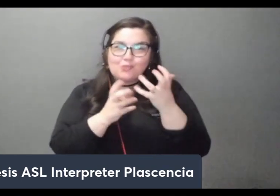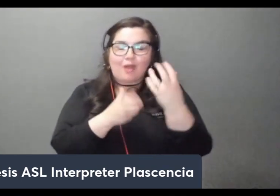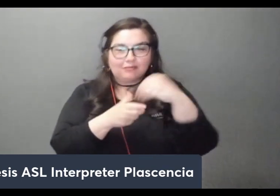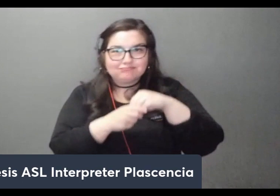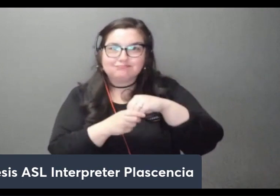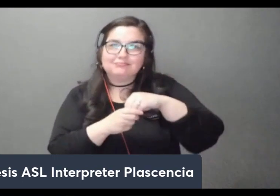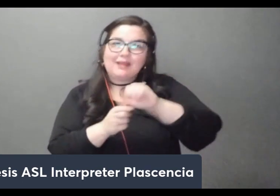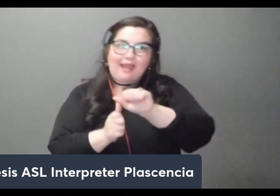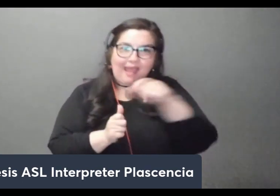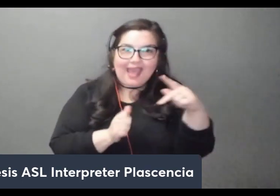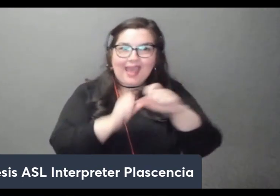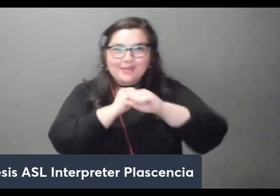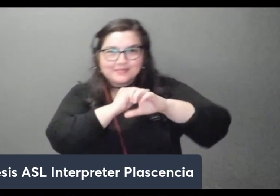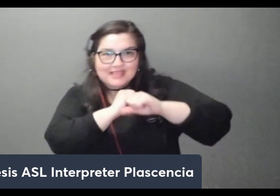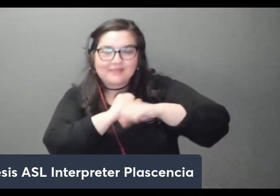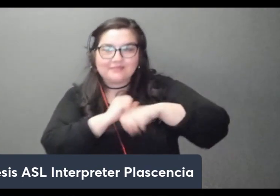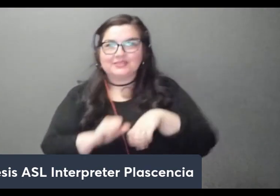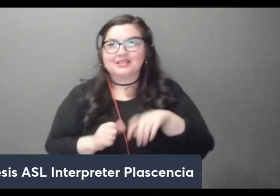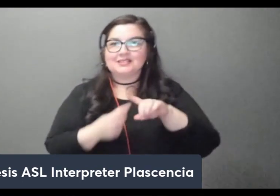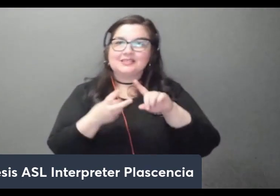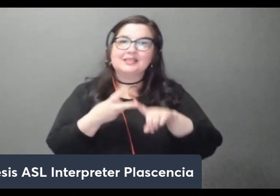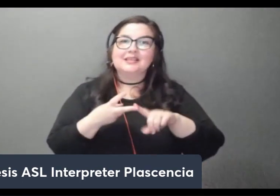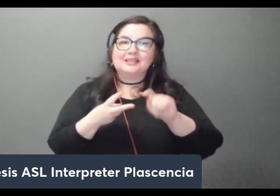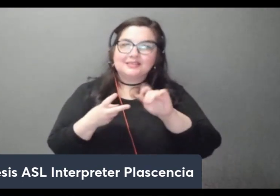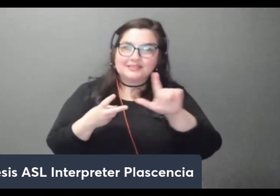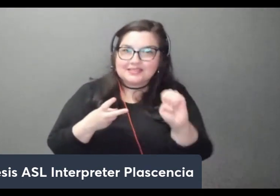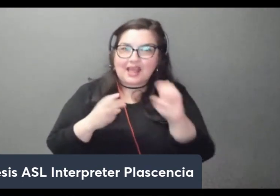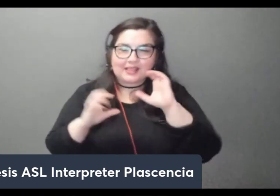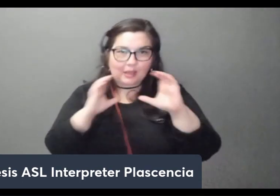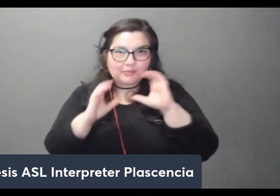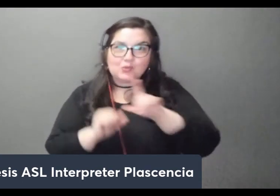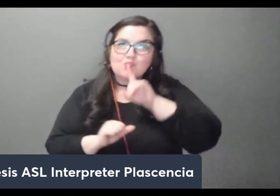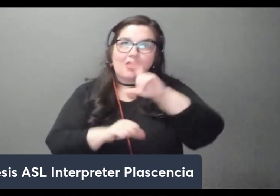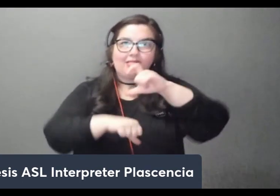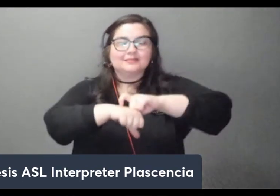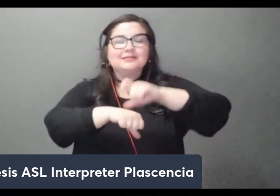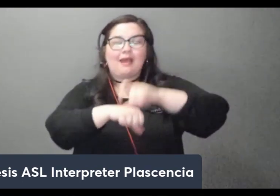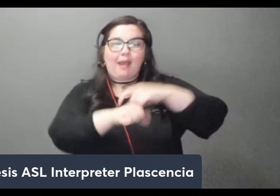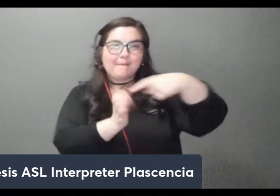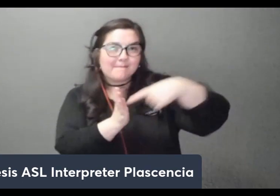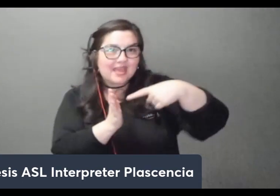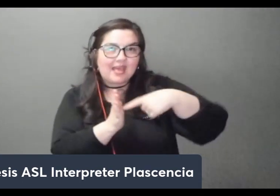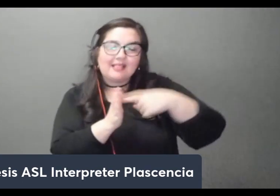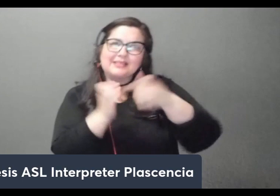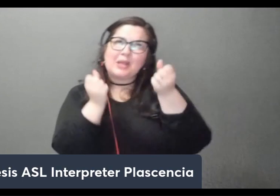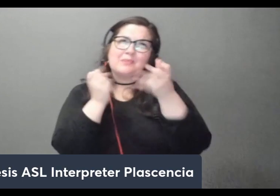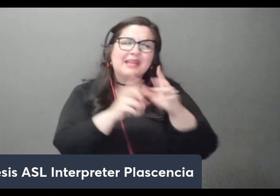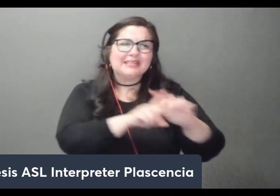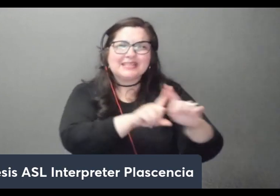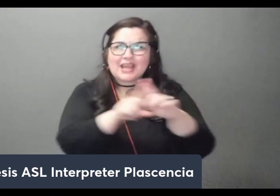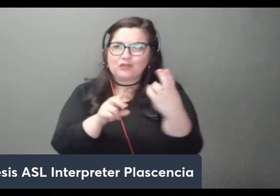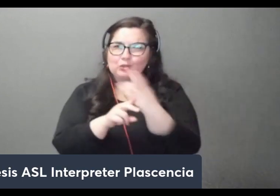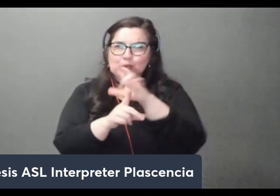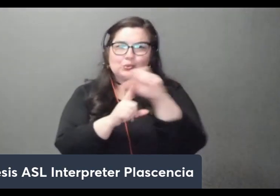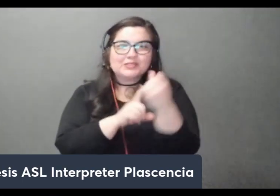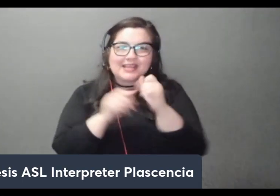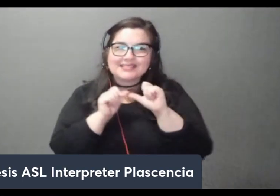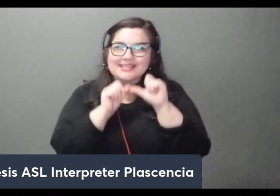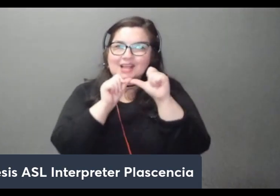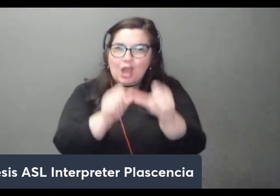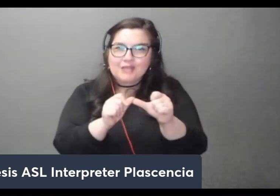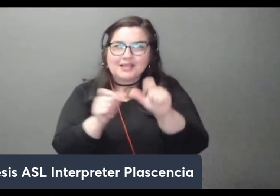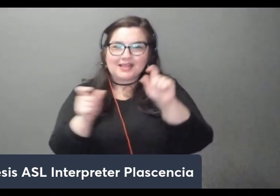advertising, telecommunication, where you want to do real-time billing. So there are many such use cases that are there today and constantly